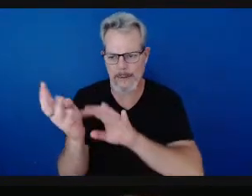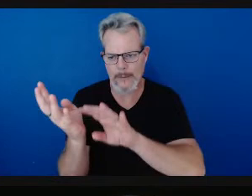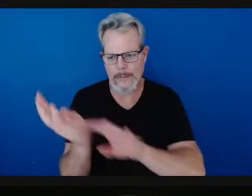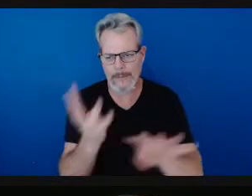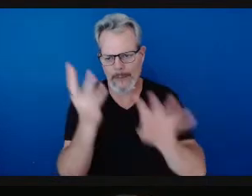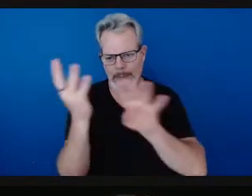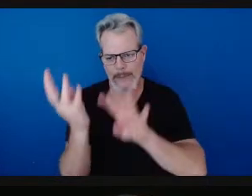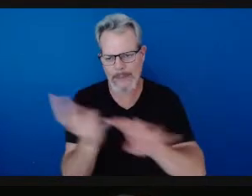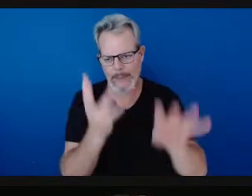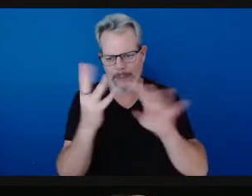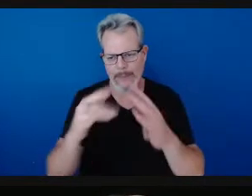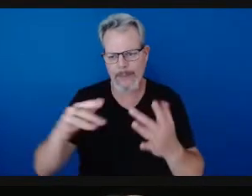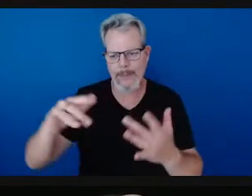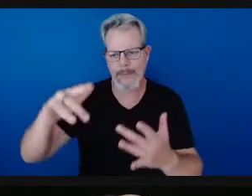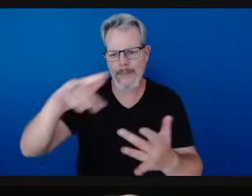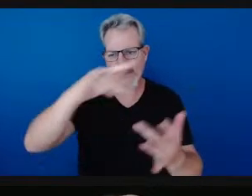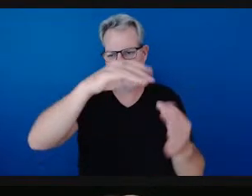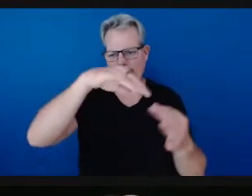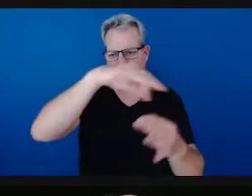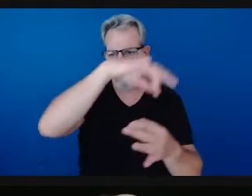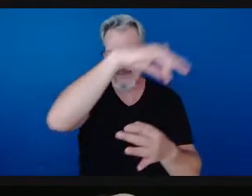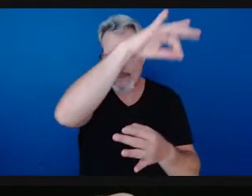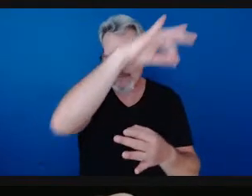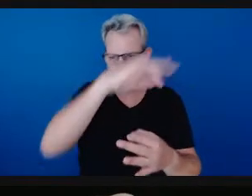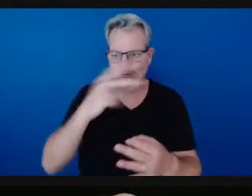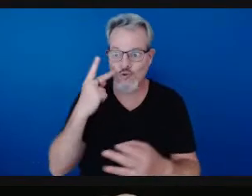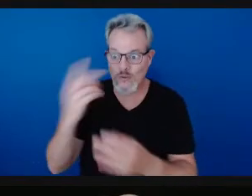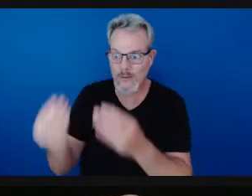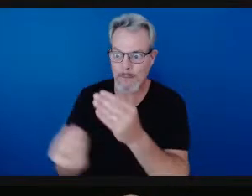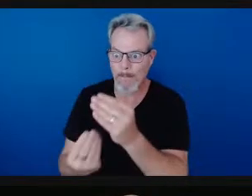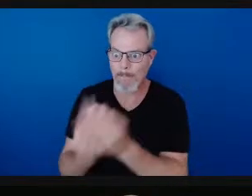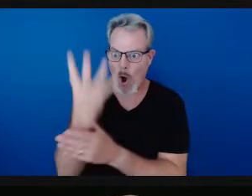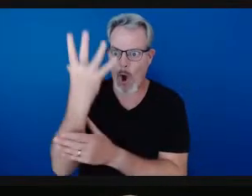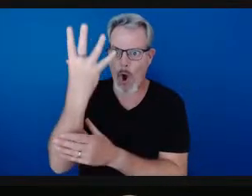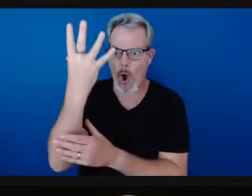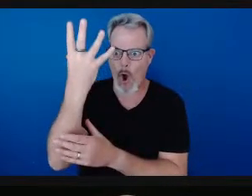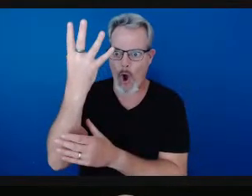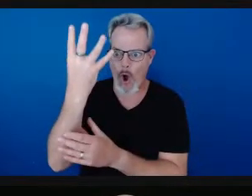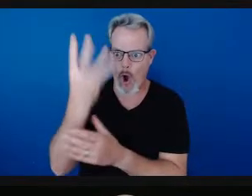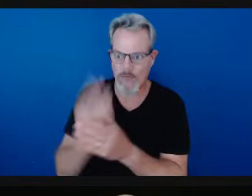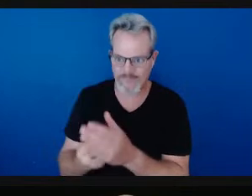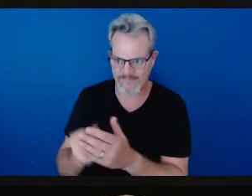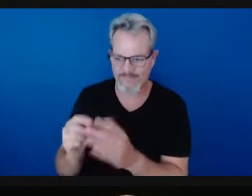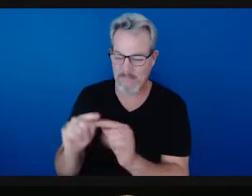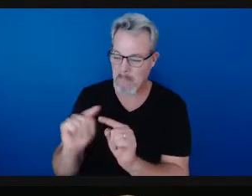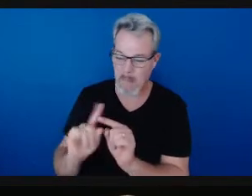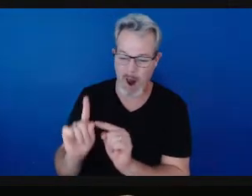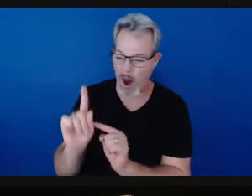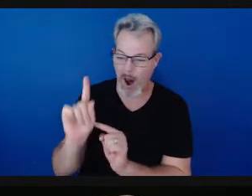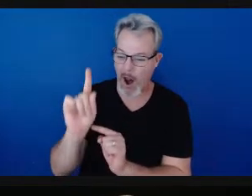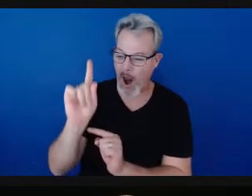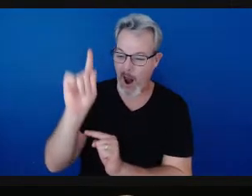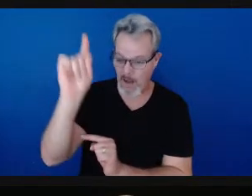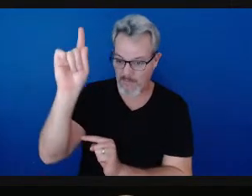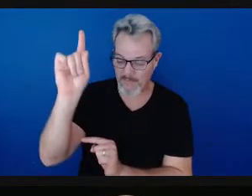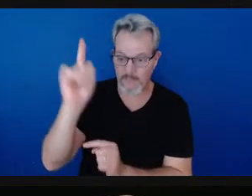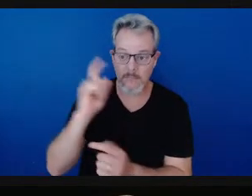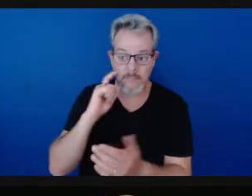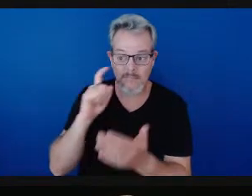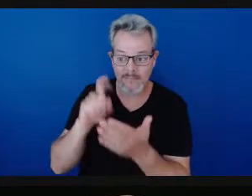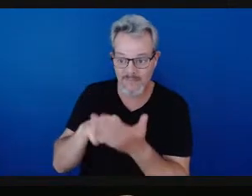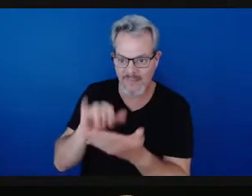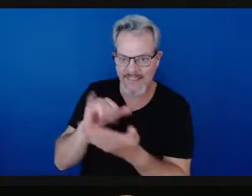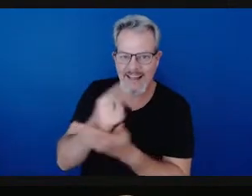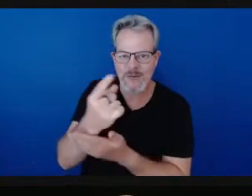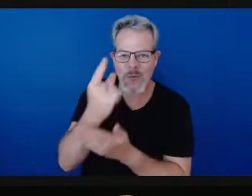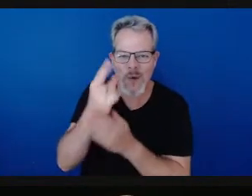And the eruption is going to pop up right there, bursting through the ground and shooting high. Now I realize this is only one small piece of your screen